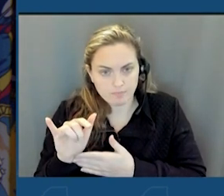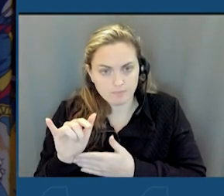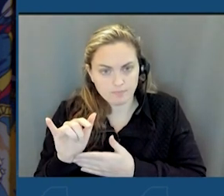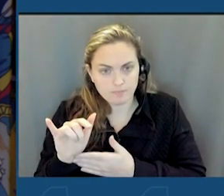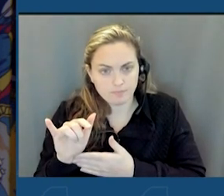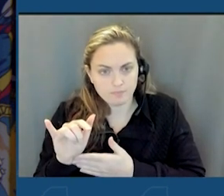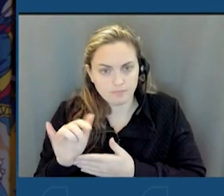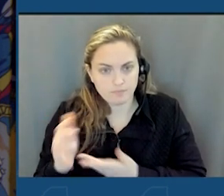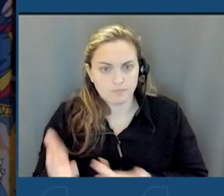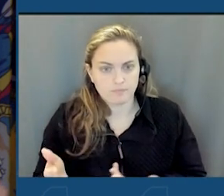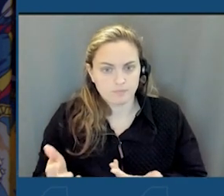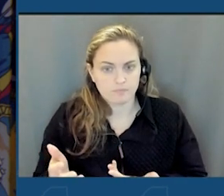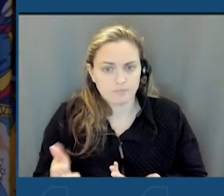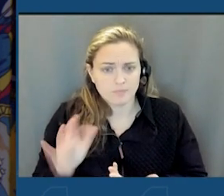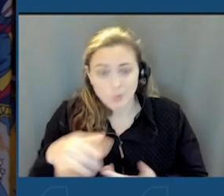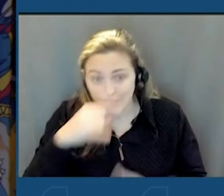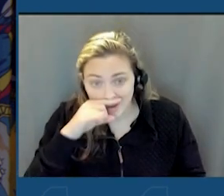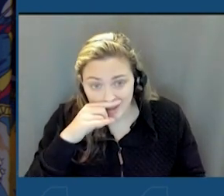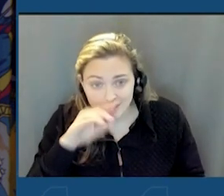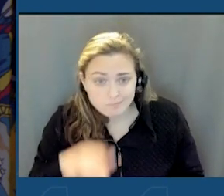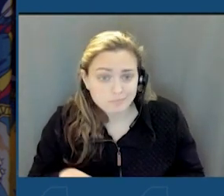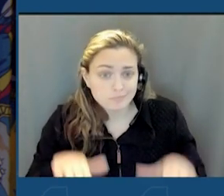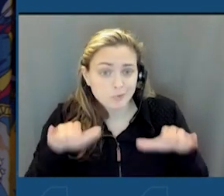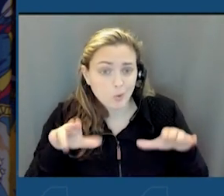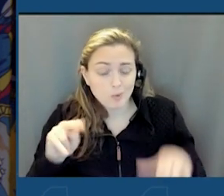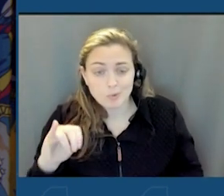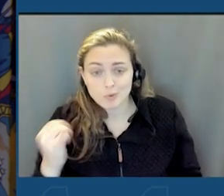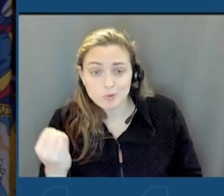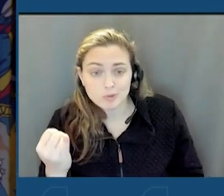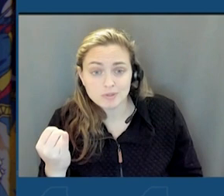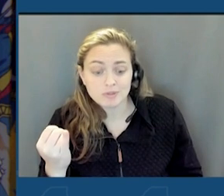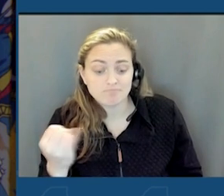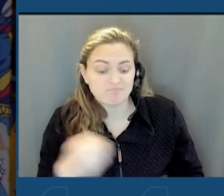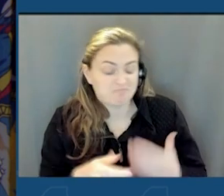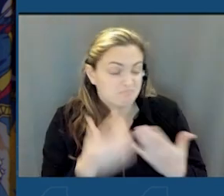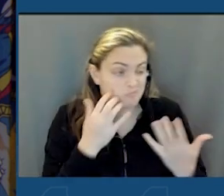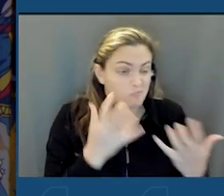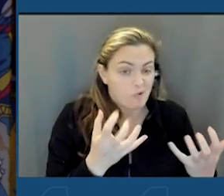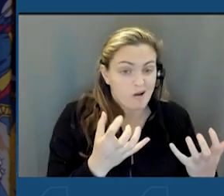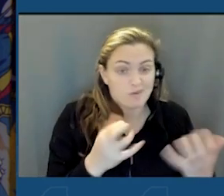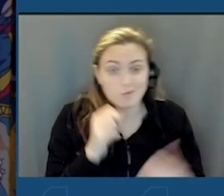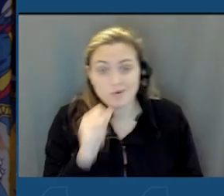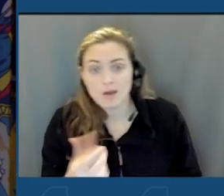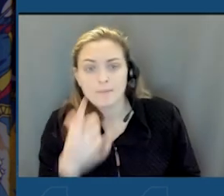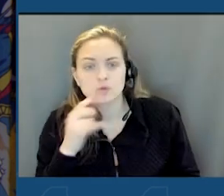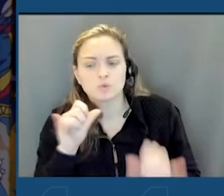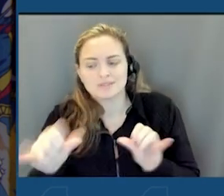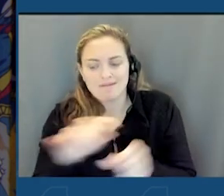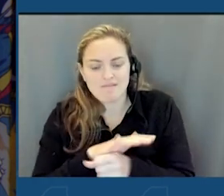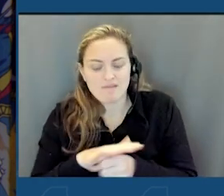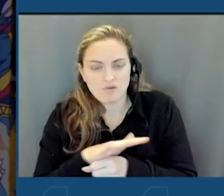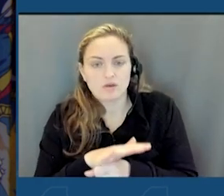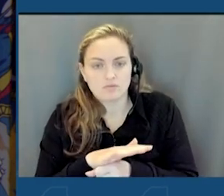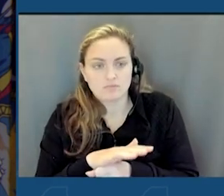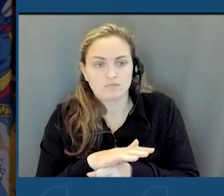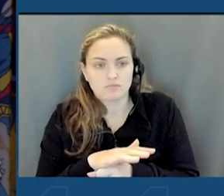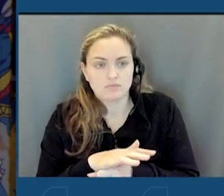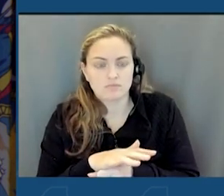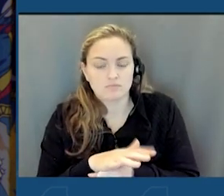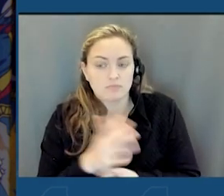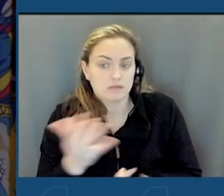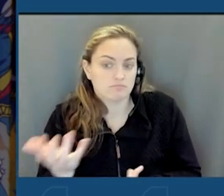So your kids may be growing up in New Jersey, whether they want to or not, because they want to stay in this region.